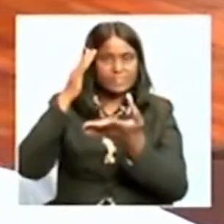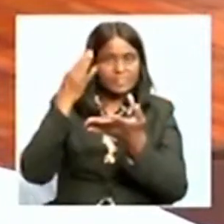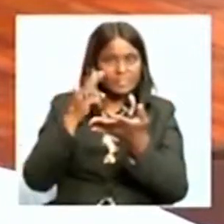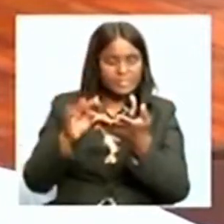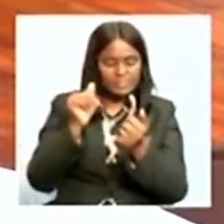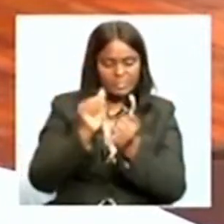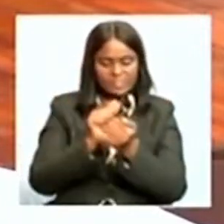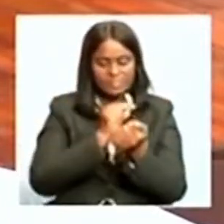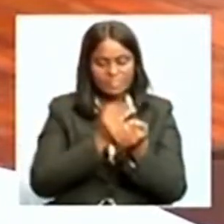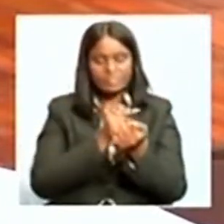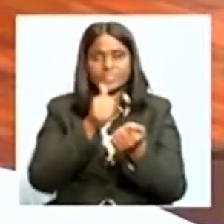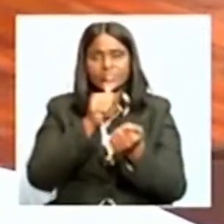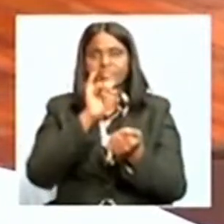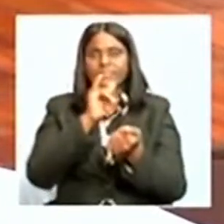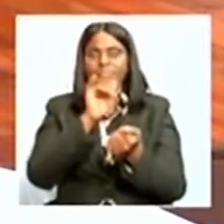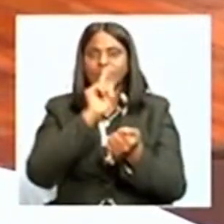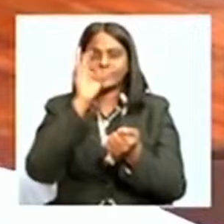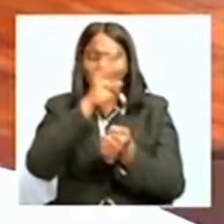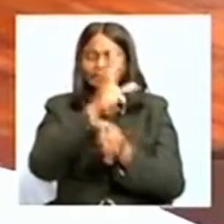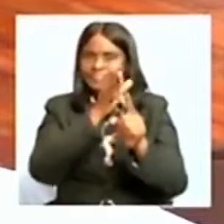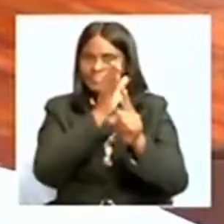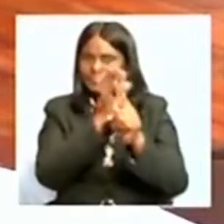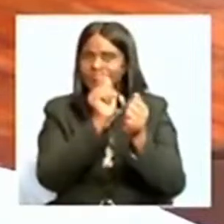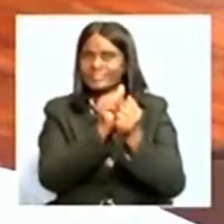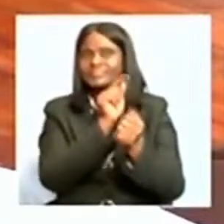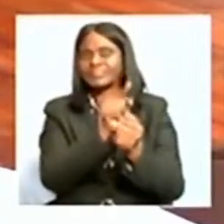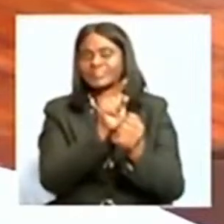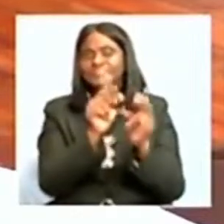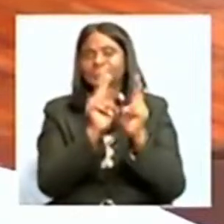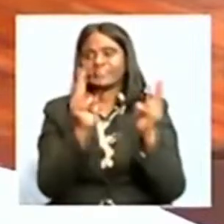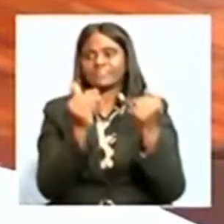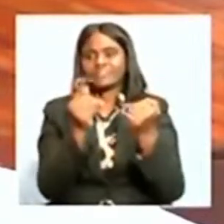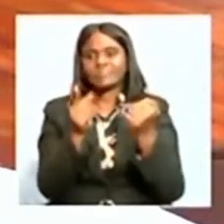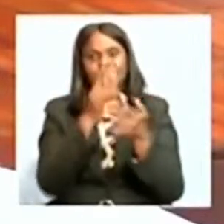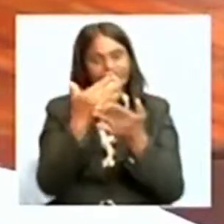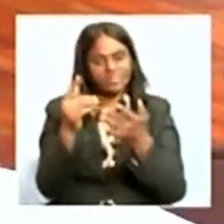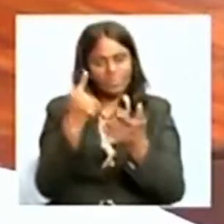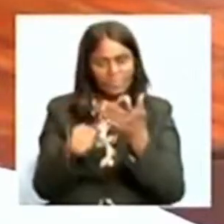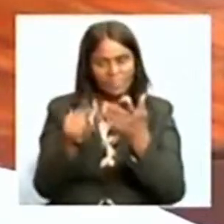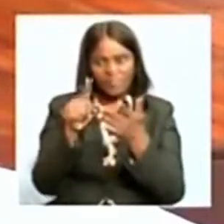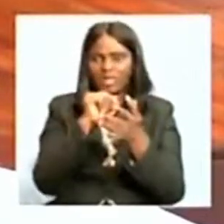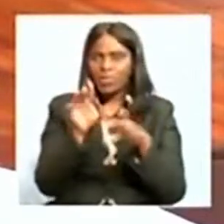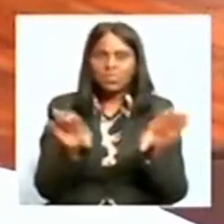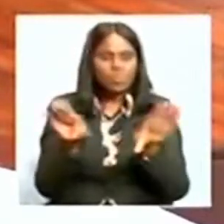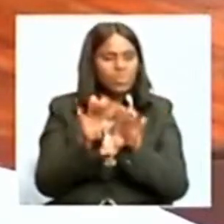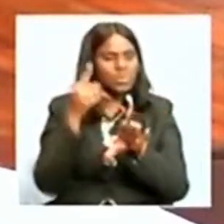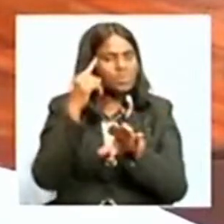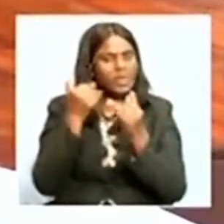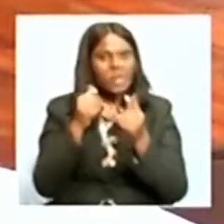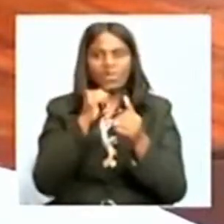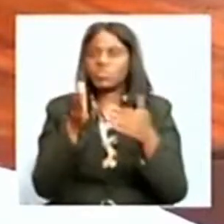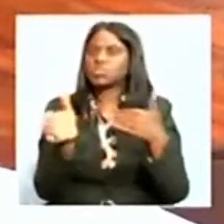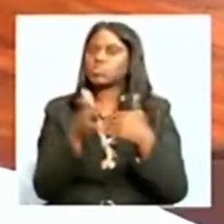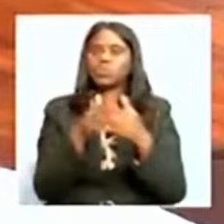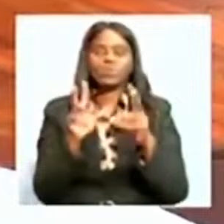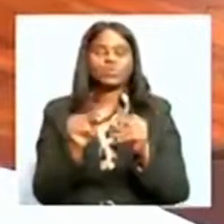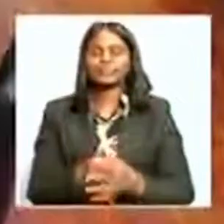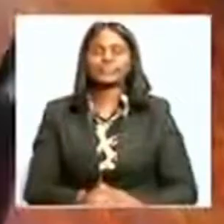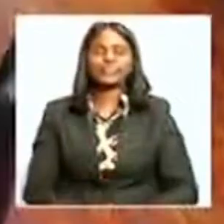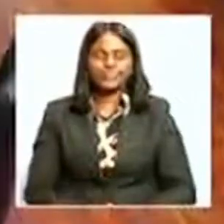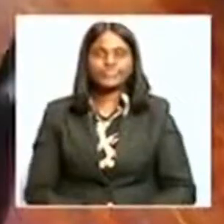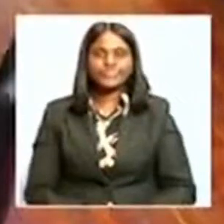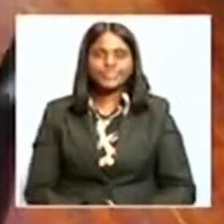us, definitely will tag along with that. So it's something which is not closed for now. If